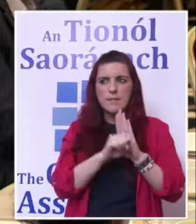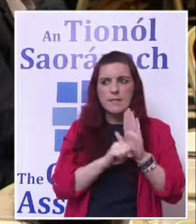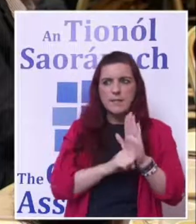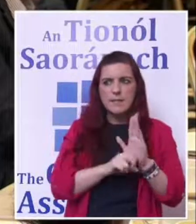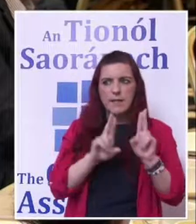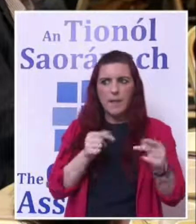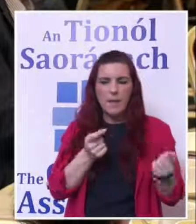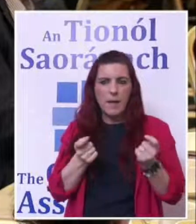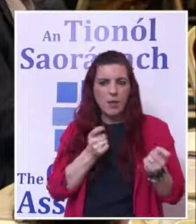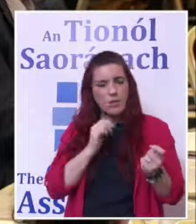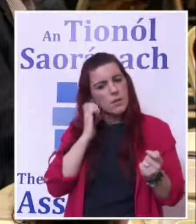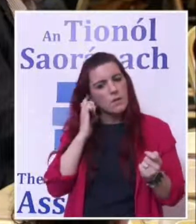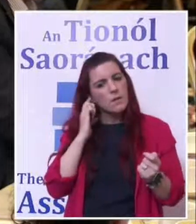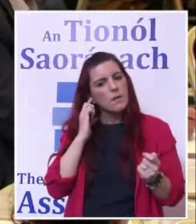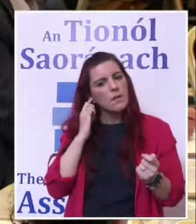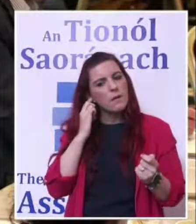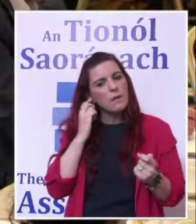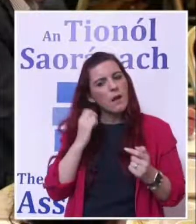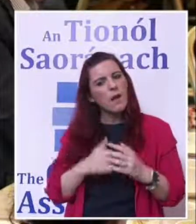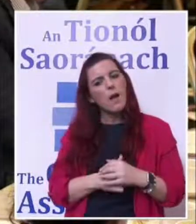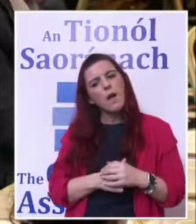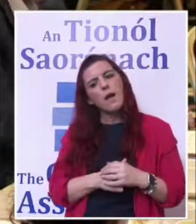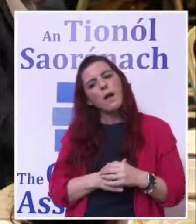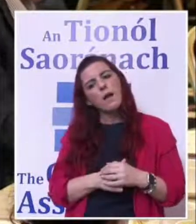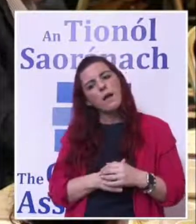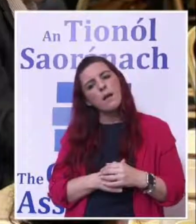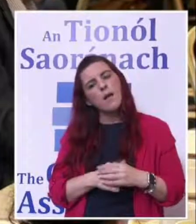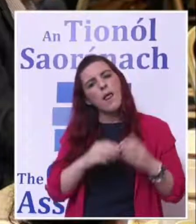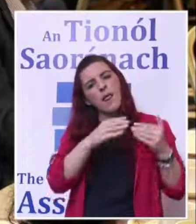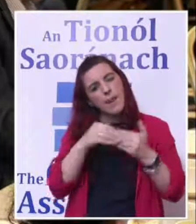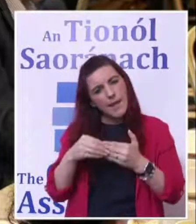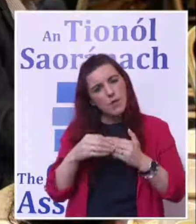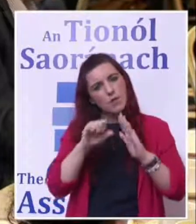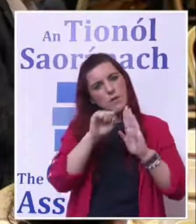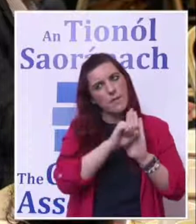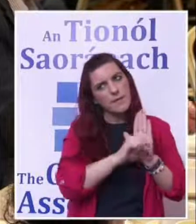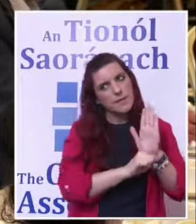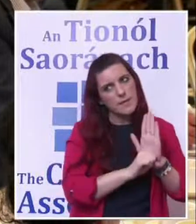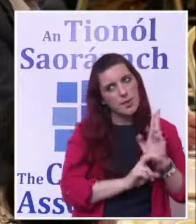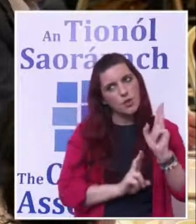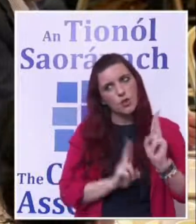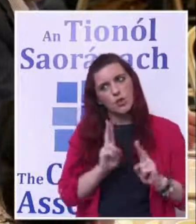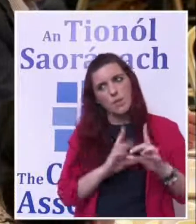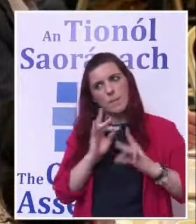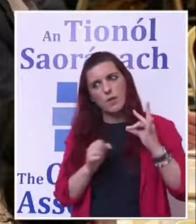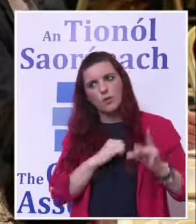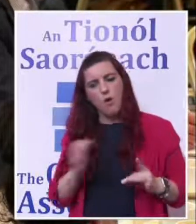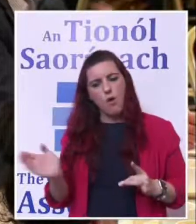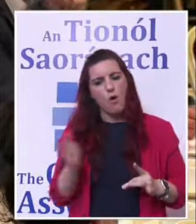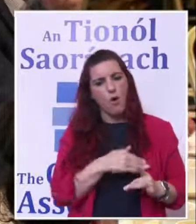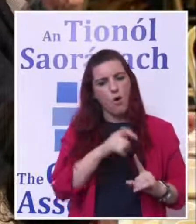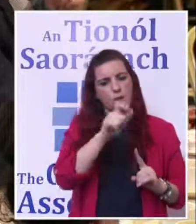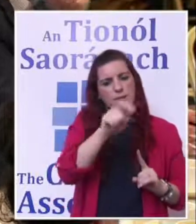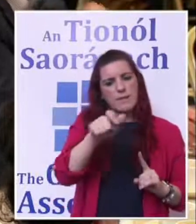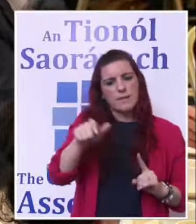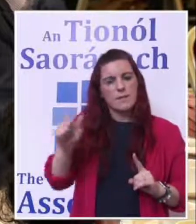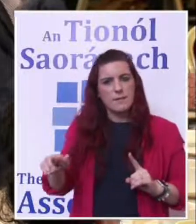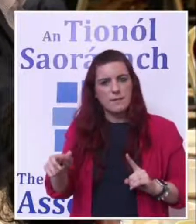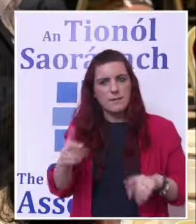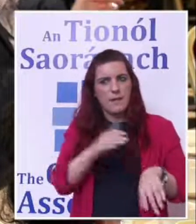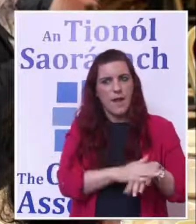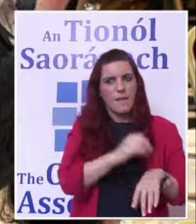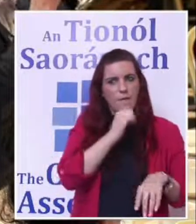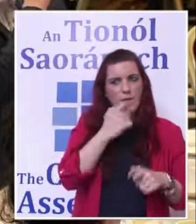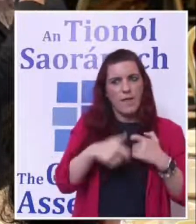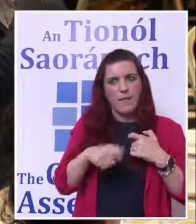be managed. And leaders of a state should make sure all their citizens dine first and then they dine on the